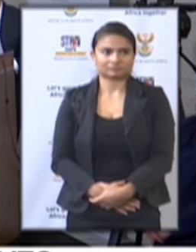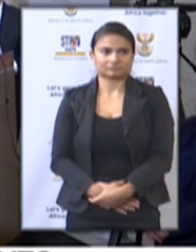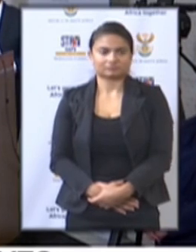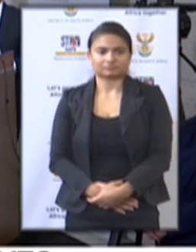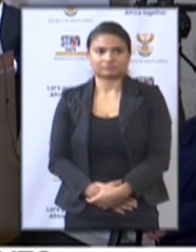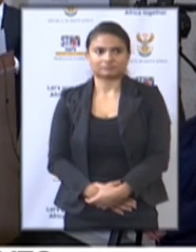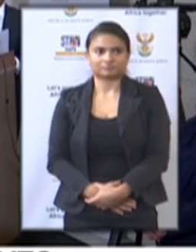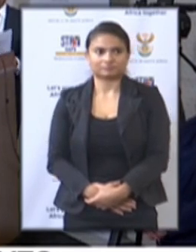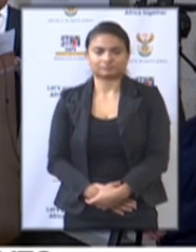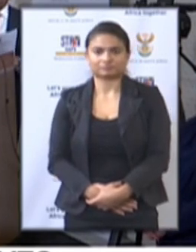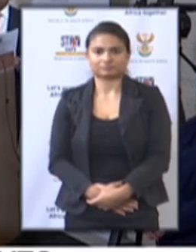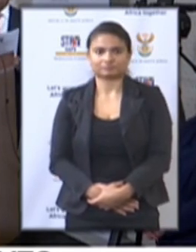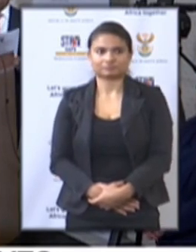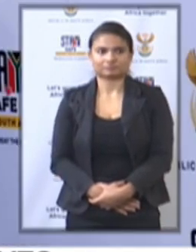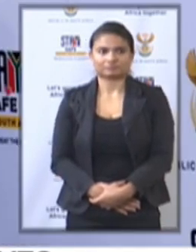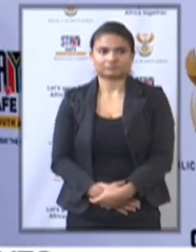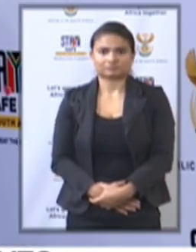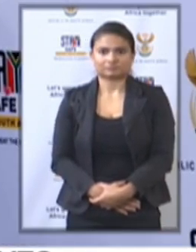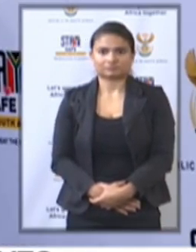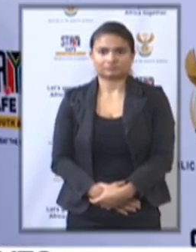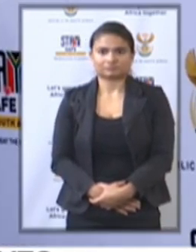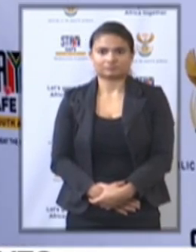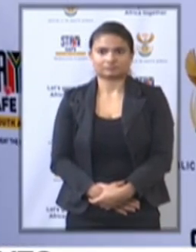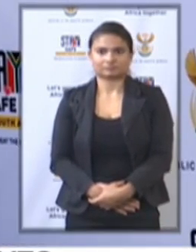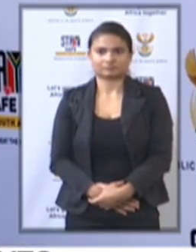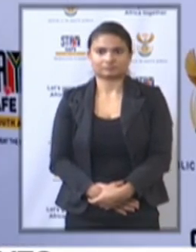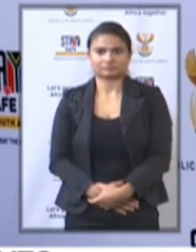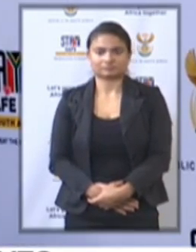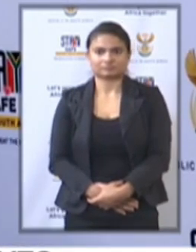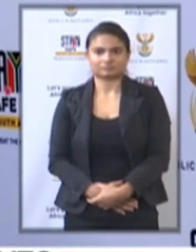Ngcono masikhipha lento masikhuluma weishmael